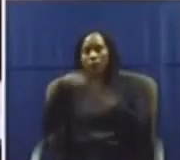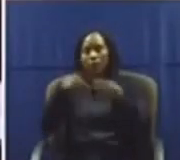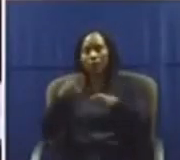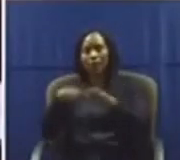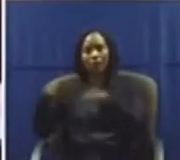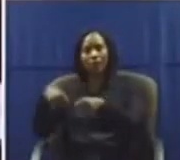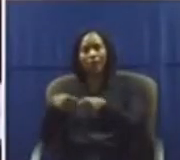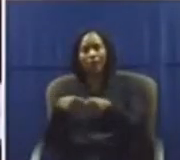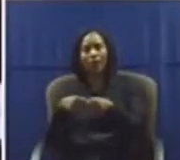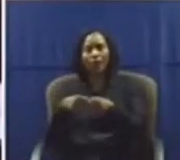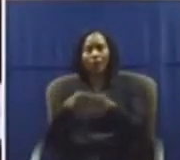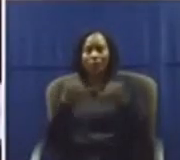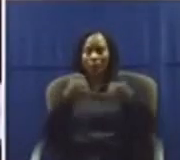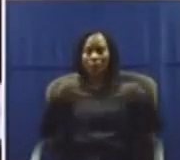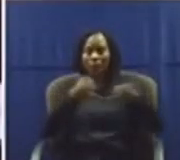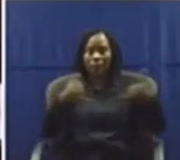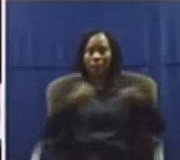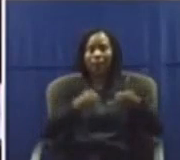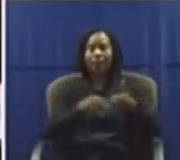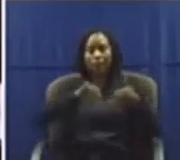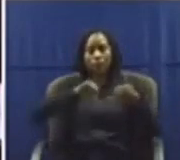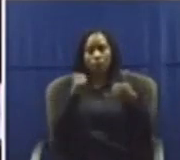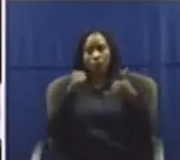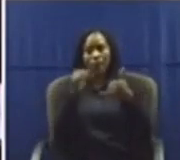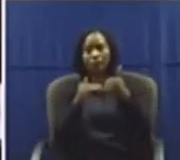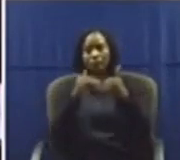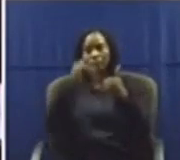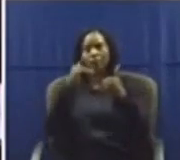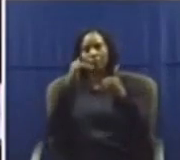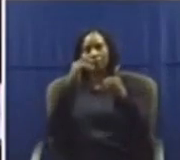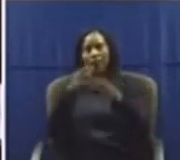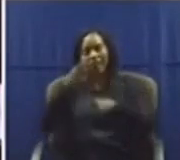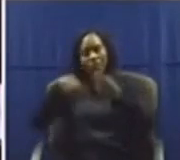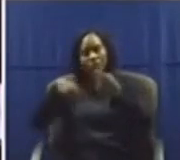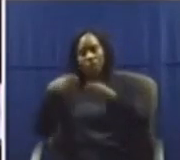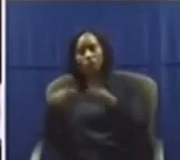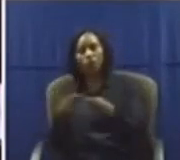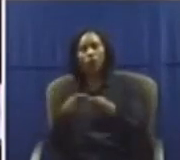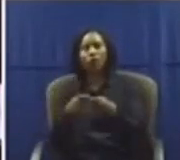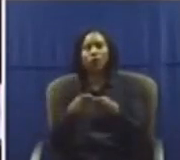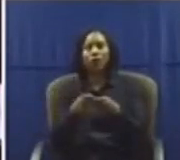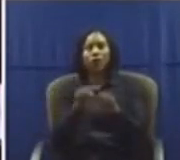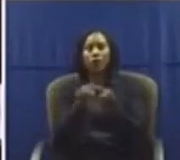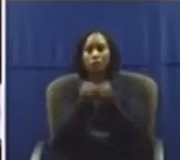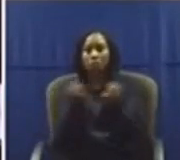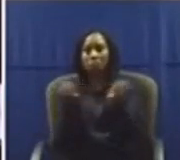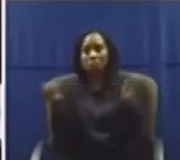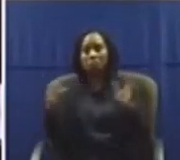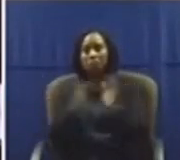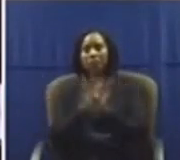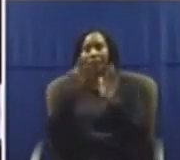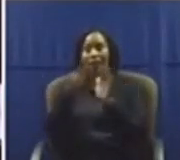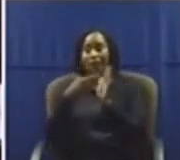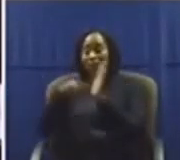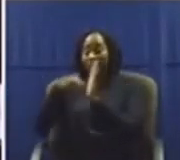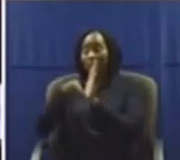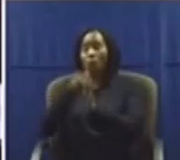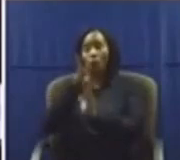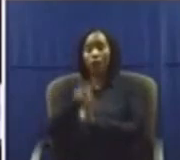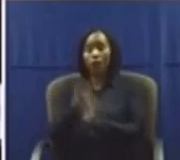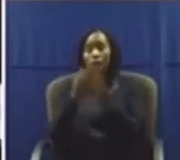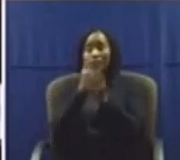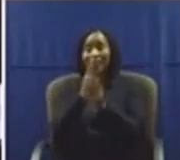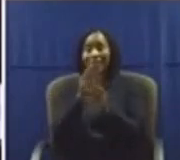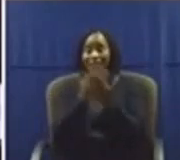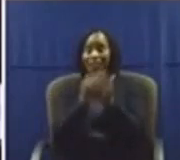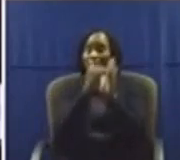margin, secondary storage, and distribution margins, will be reviewed to assess whether adjustment can be made to lower the margins